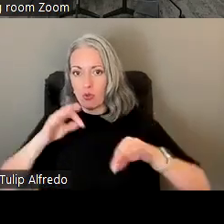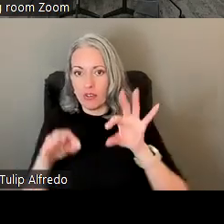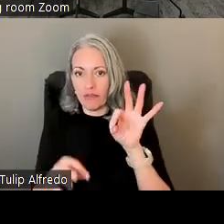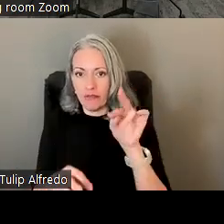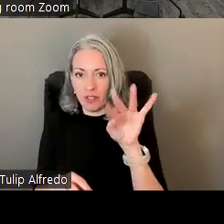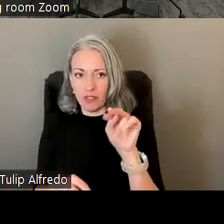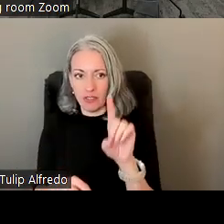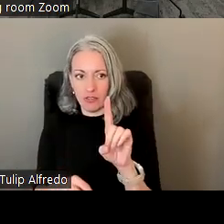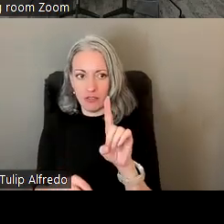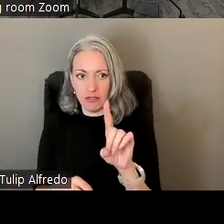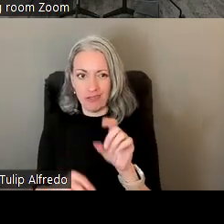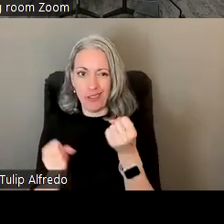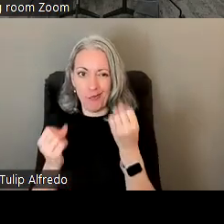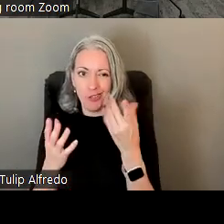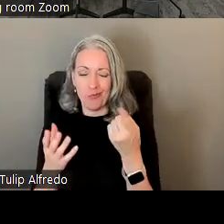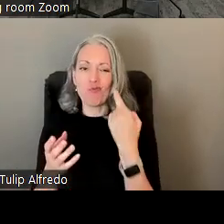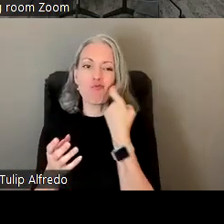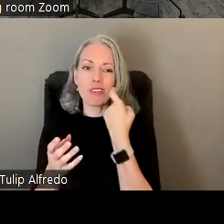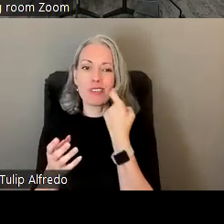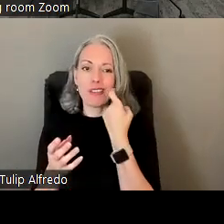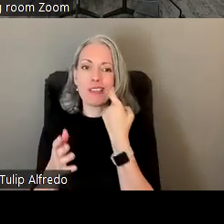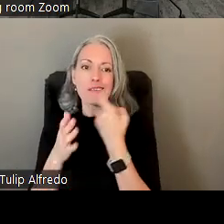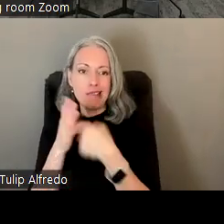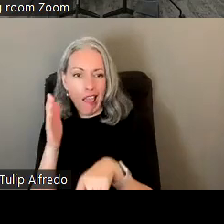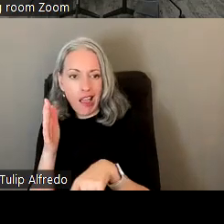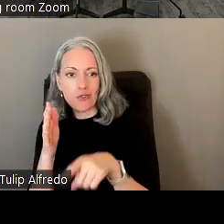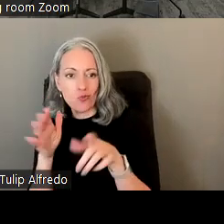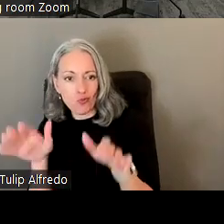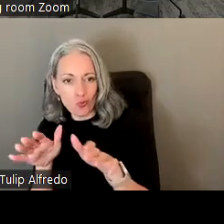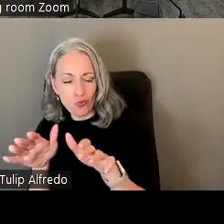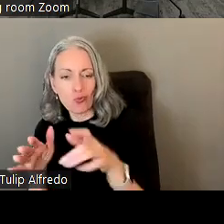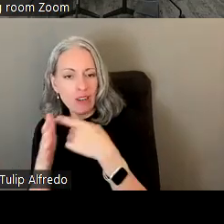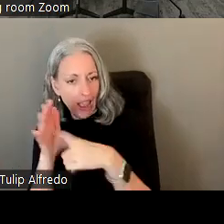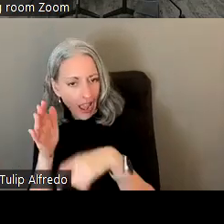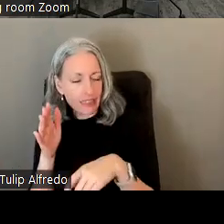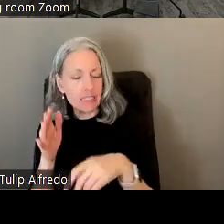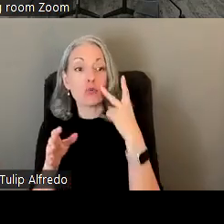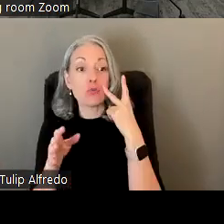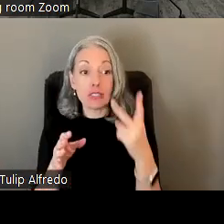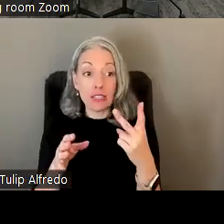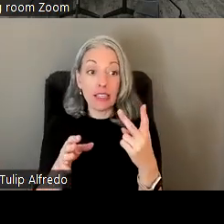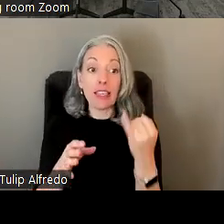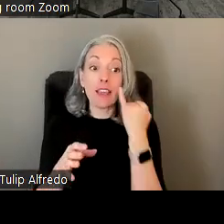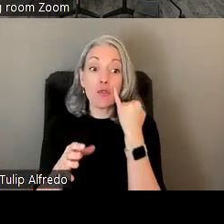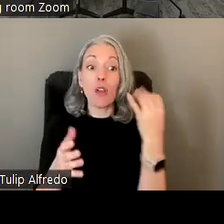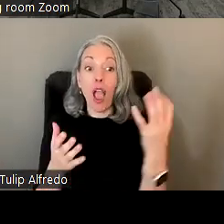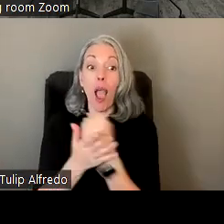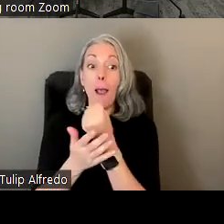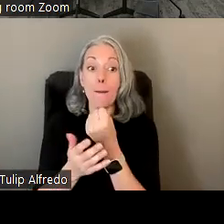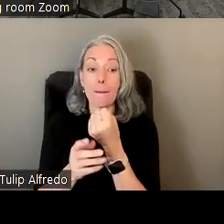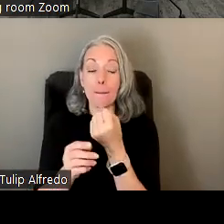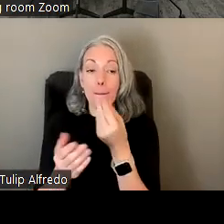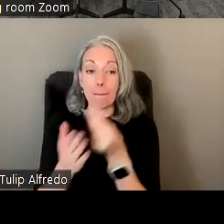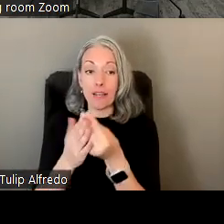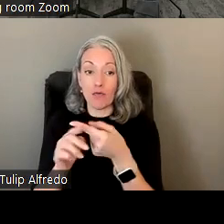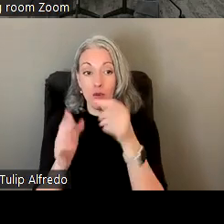just got done filing your taxes. If you did TurboTax or if you did your taxes, you'll see if you got a refund from the state, there's options that